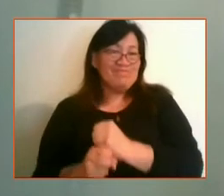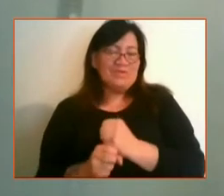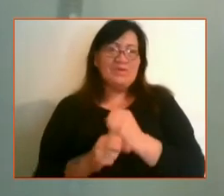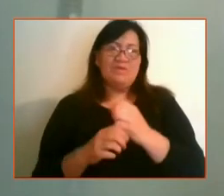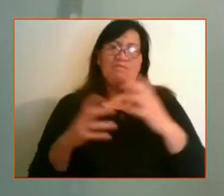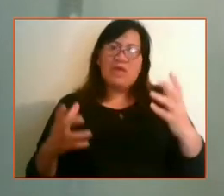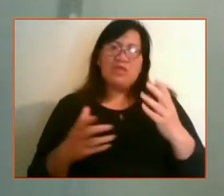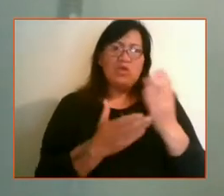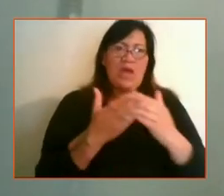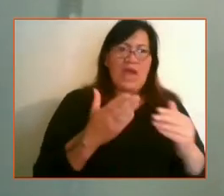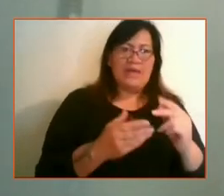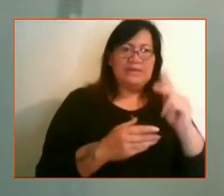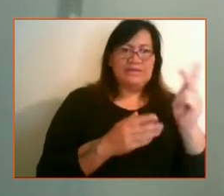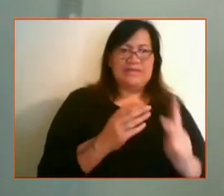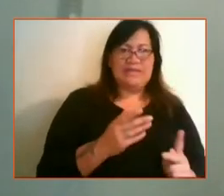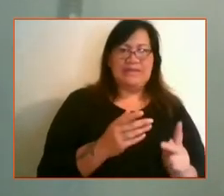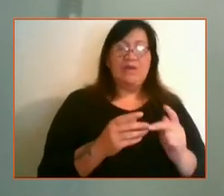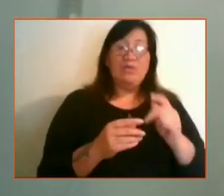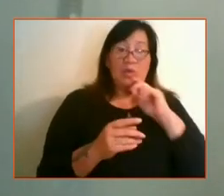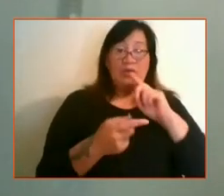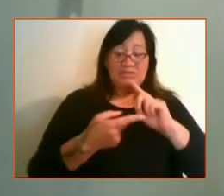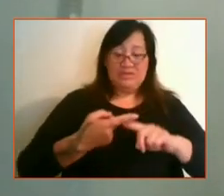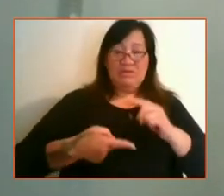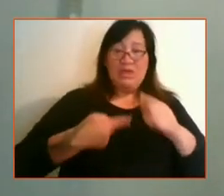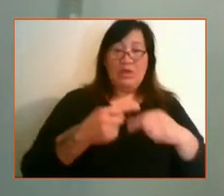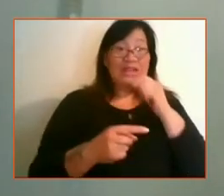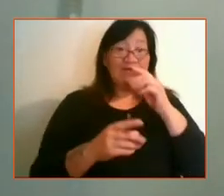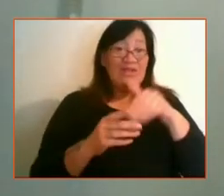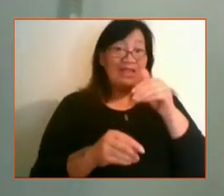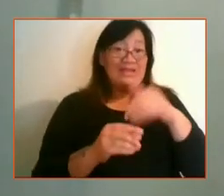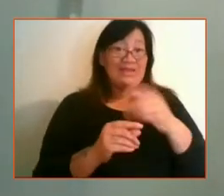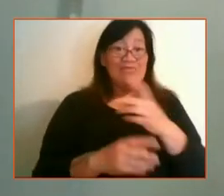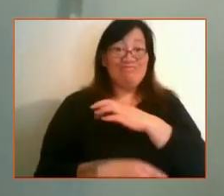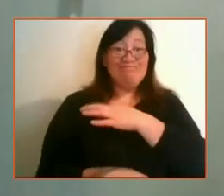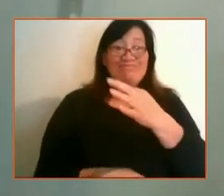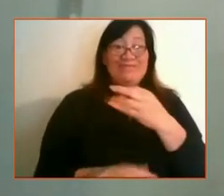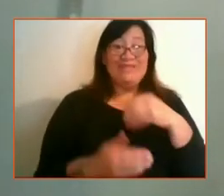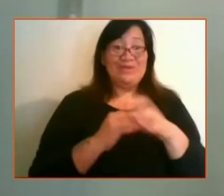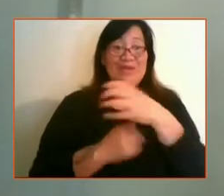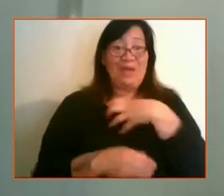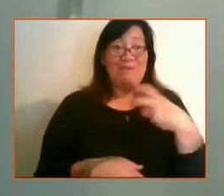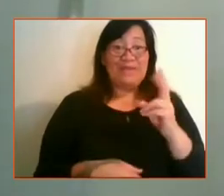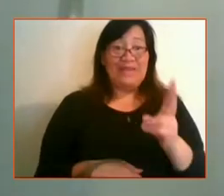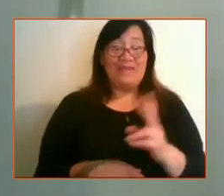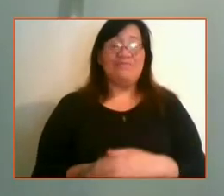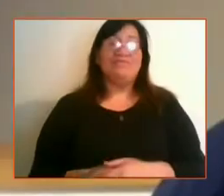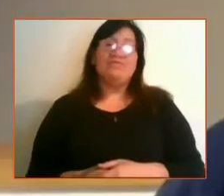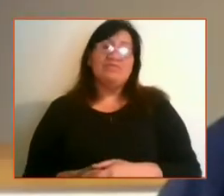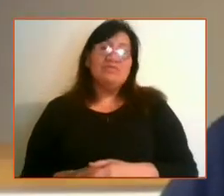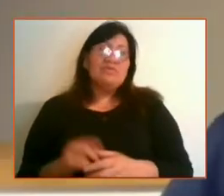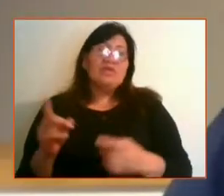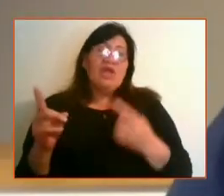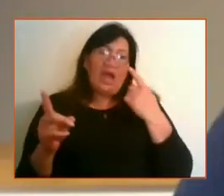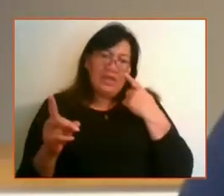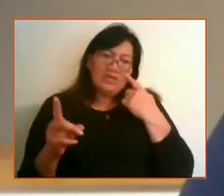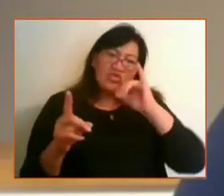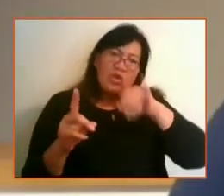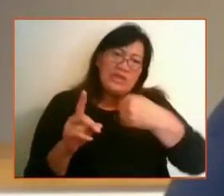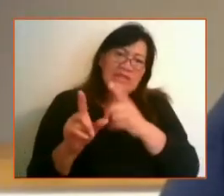will continue to do moving forward if we're re-elected. Jonathan Young. Look, I think that's a great question.